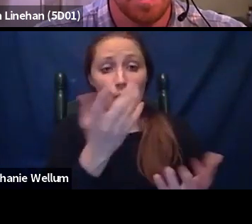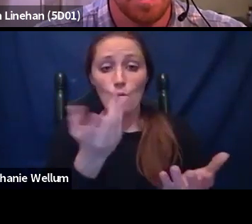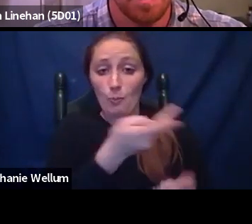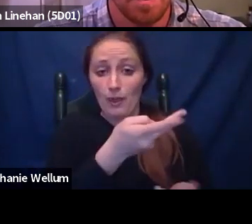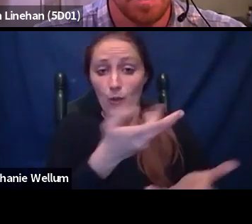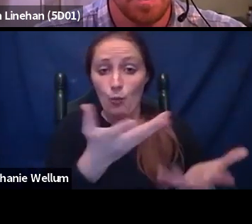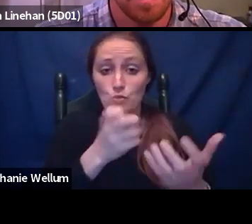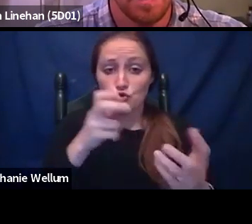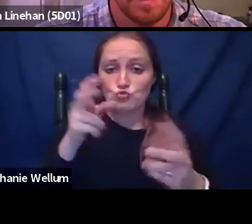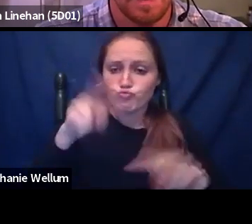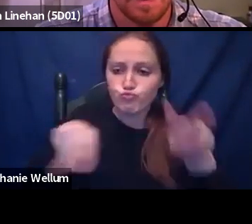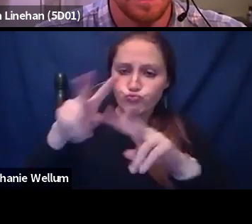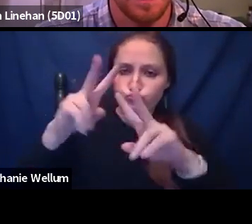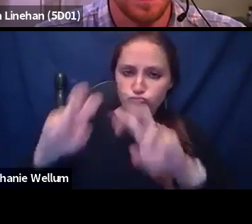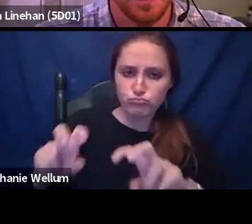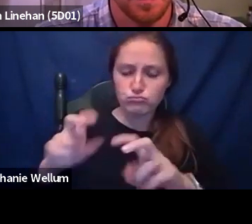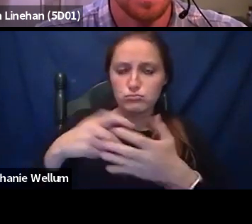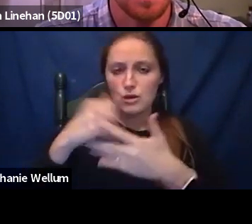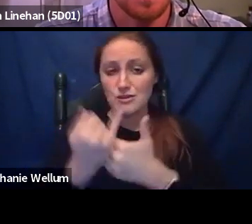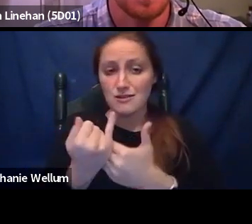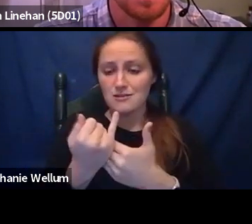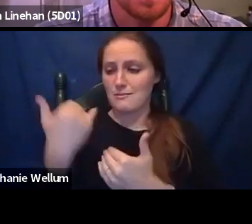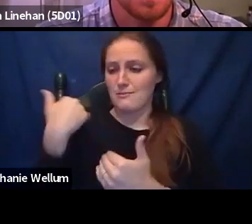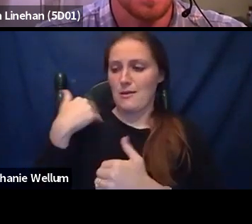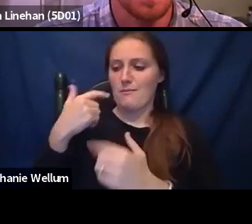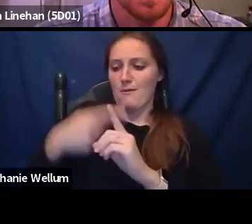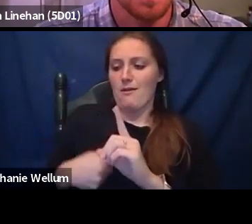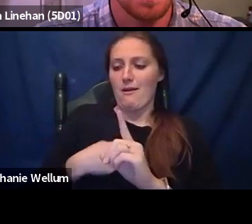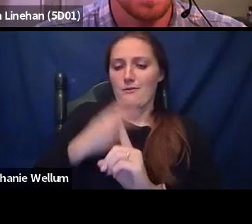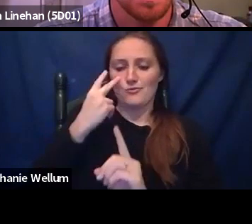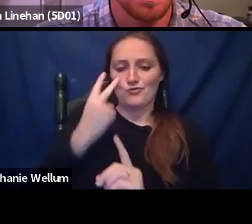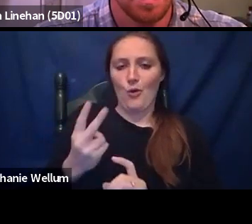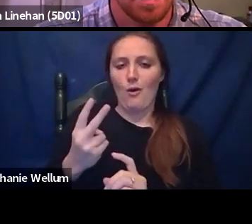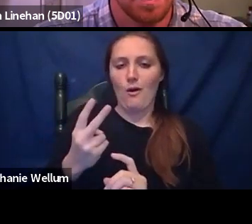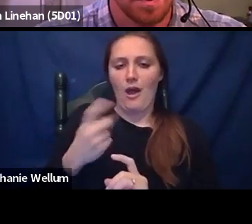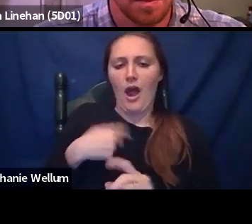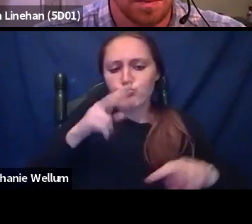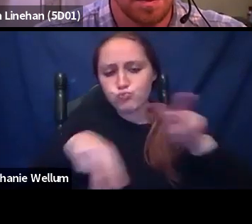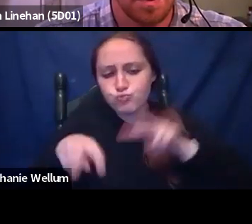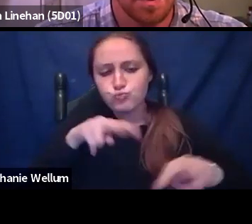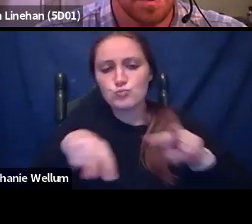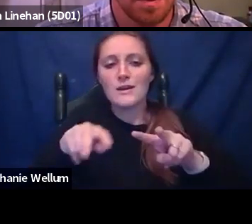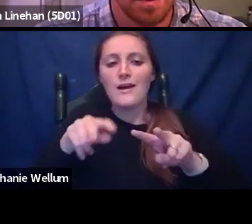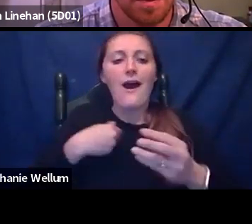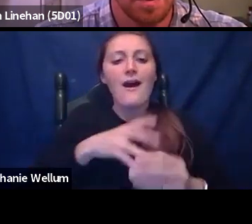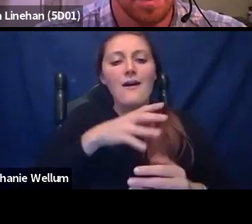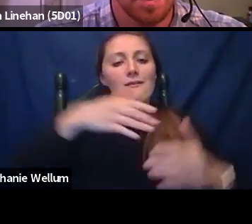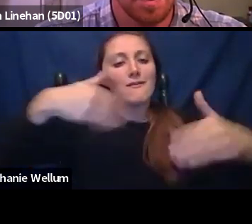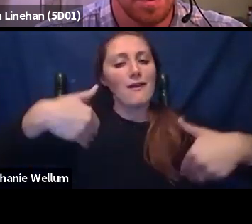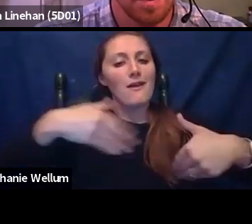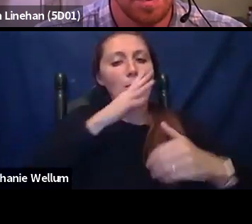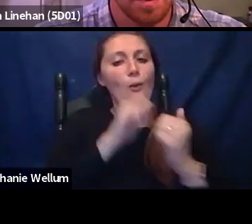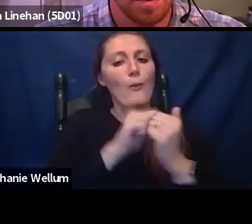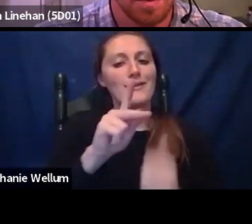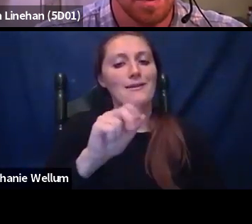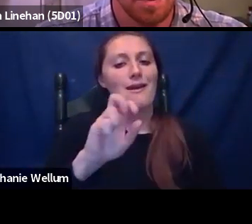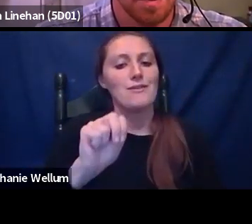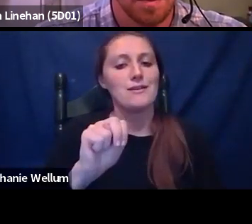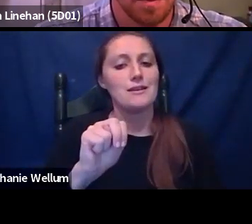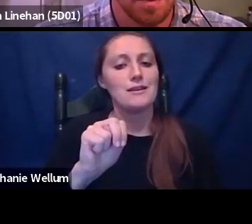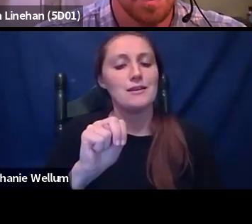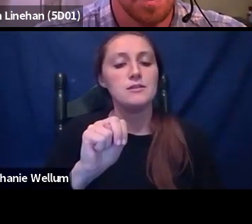month. I've been looking at it. I haven't spoke to Kevin about it to see what kind of input he would have. But my goal would be for us